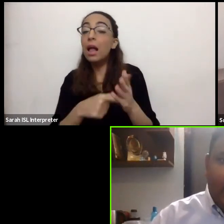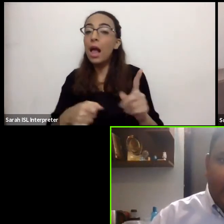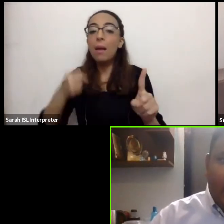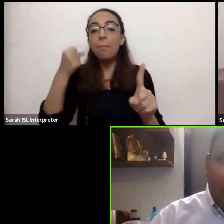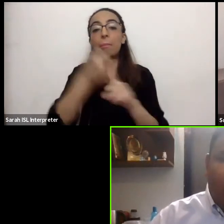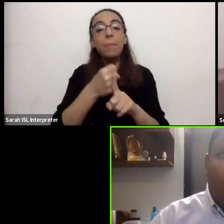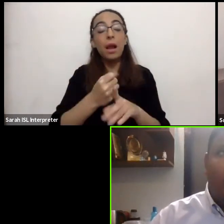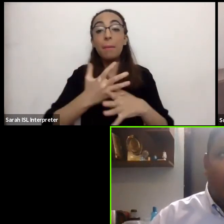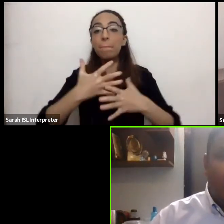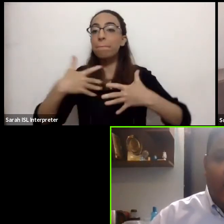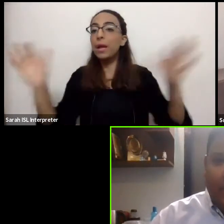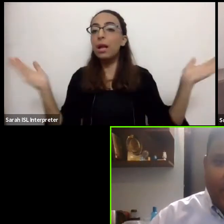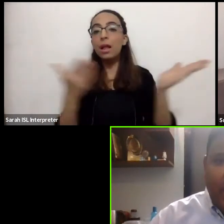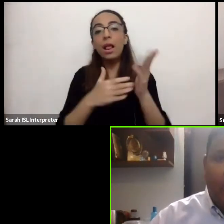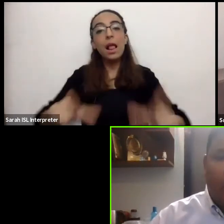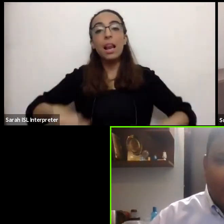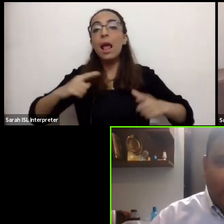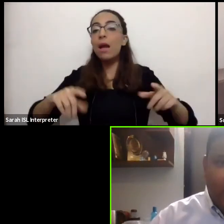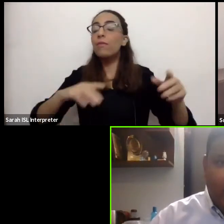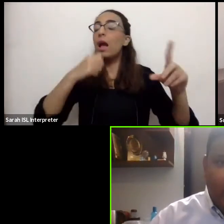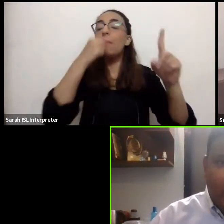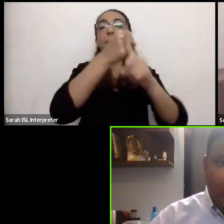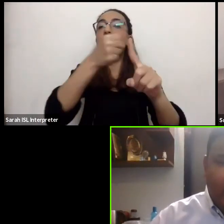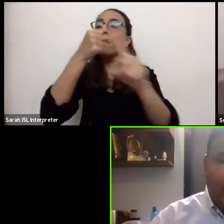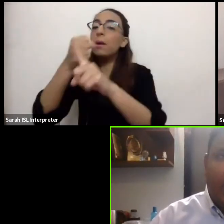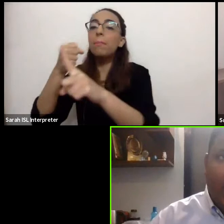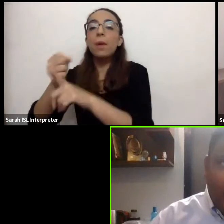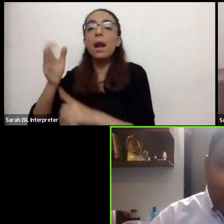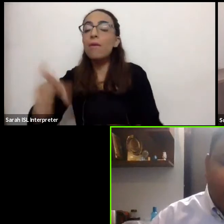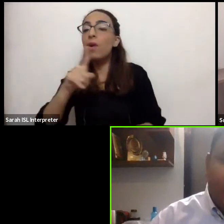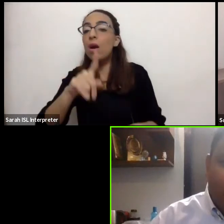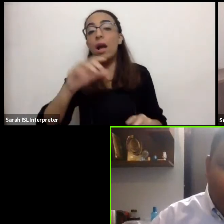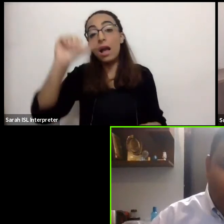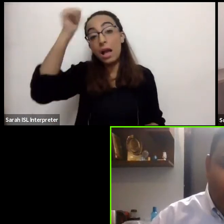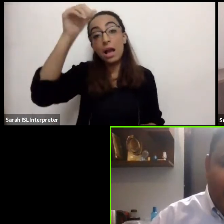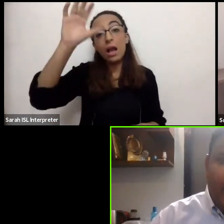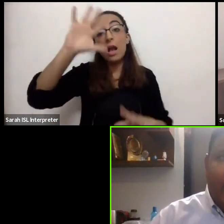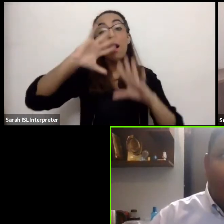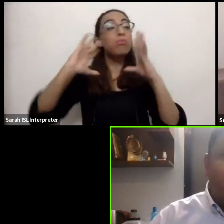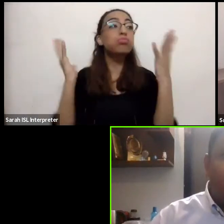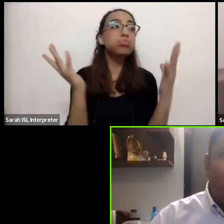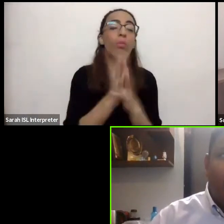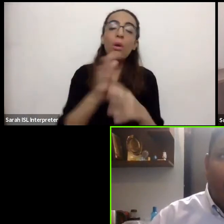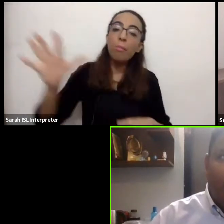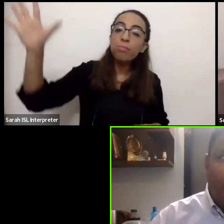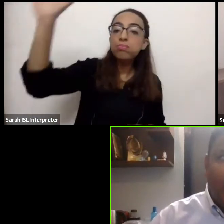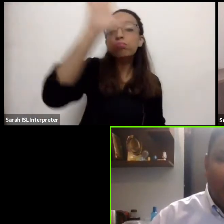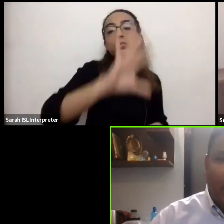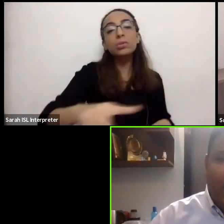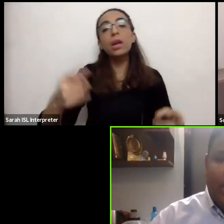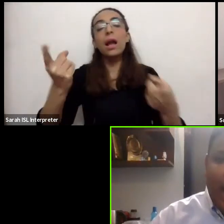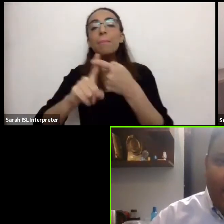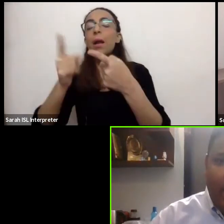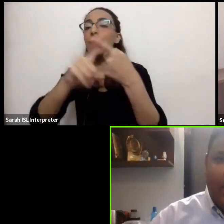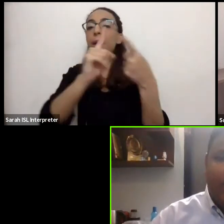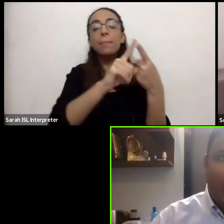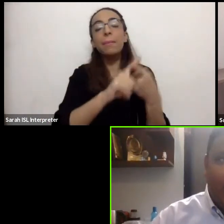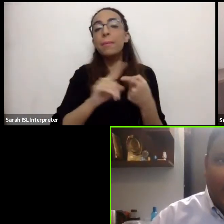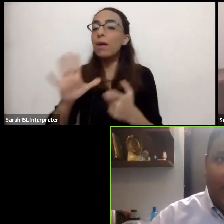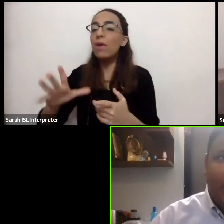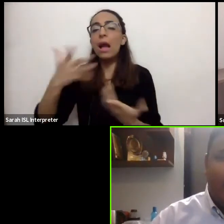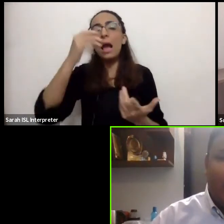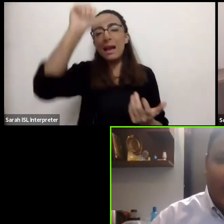impacted all lives across the globe, irrespective of